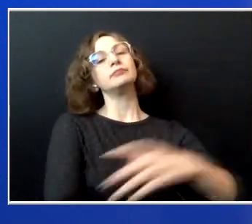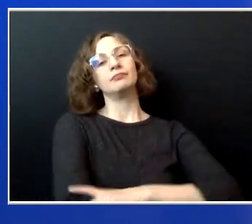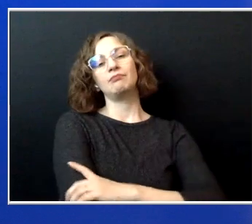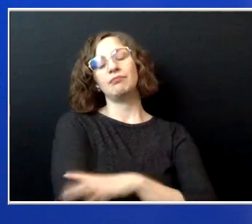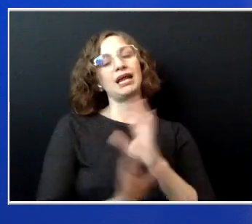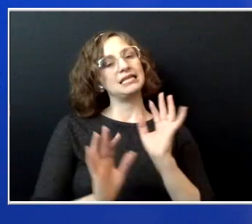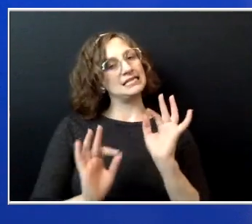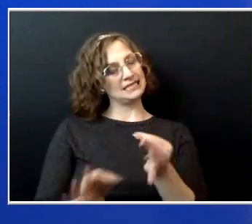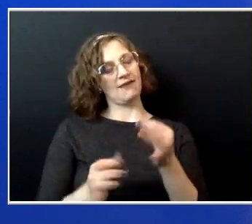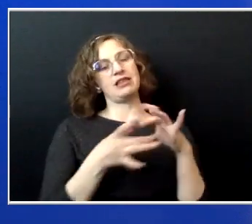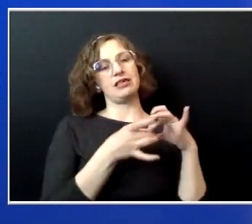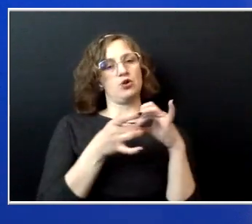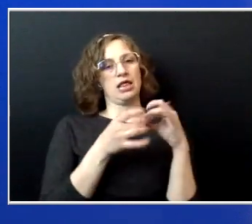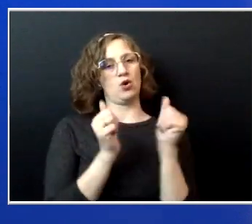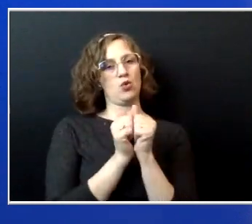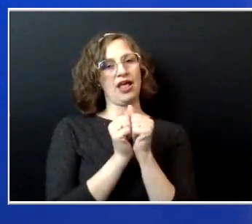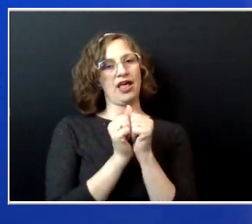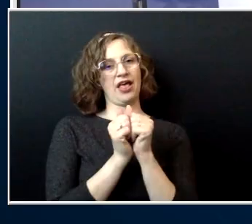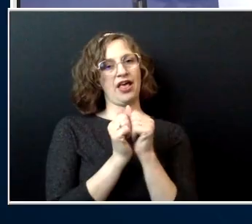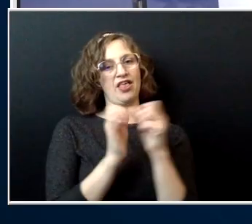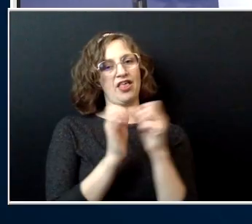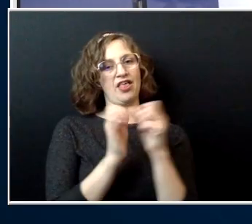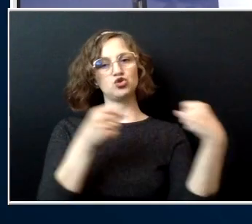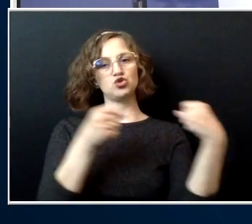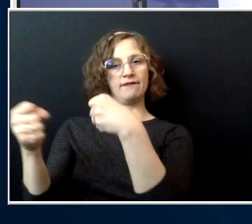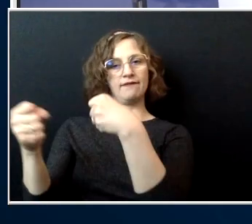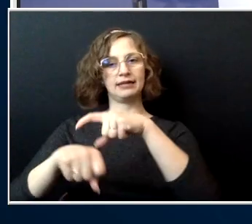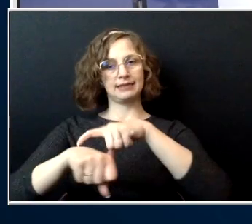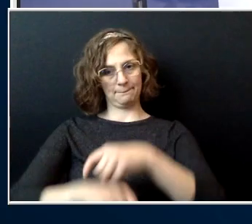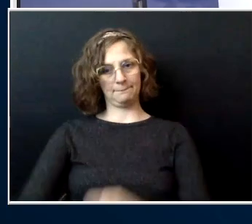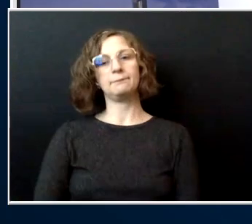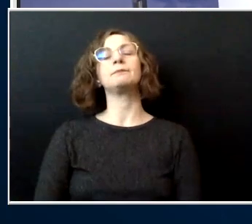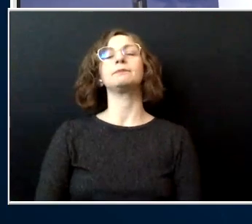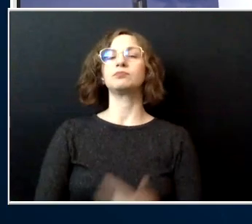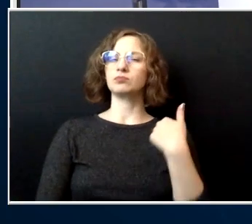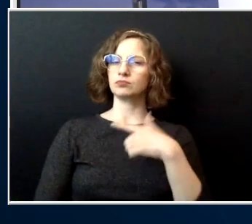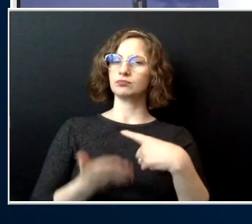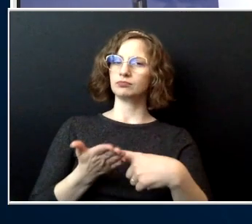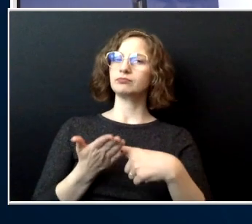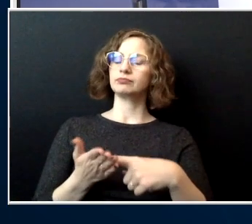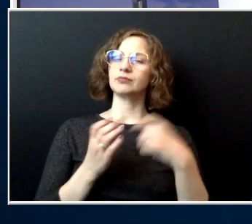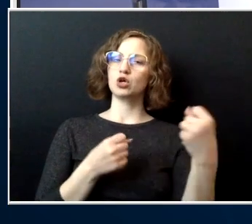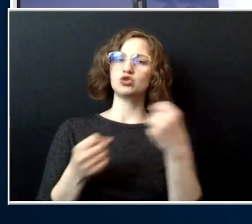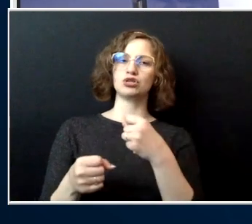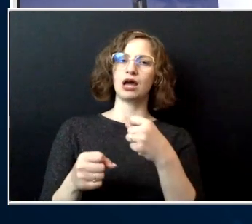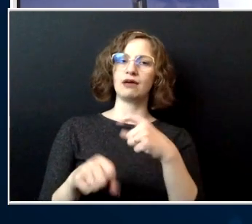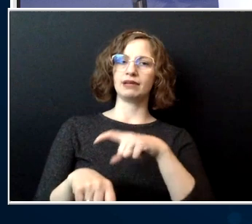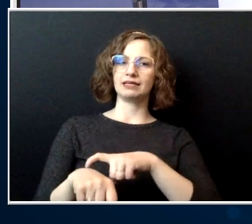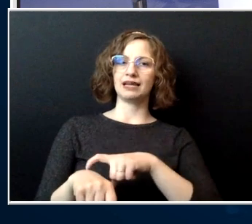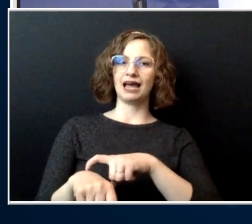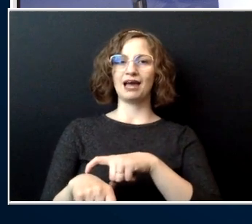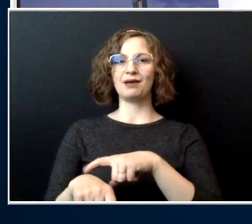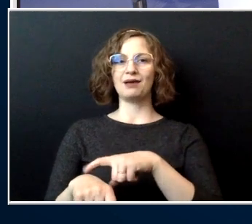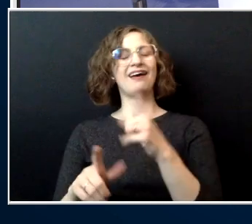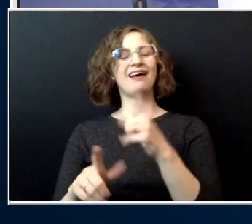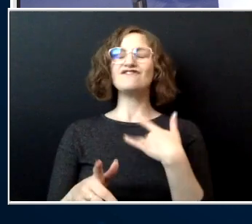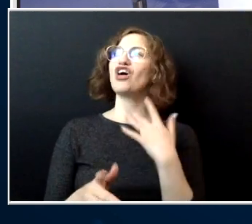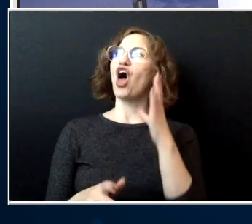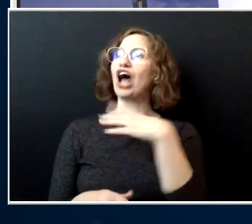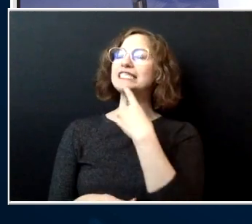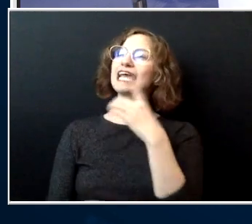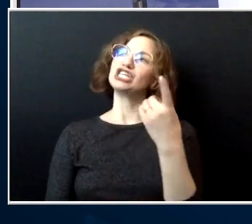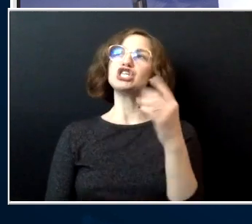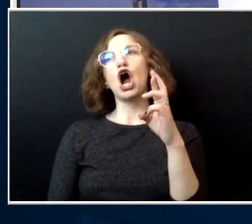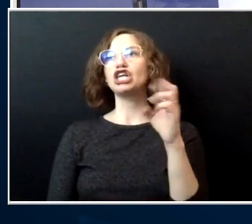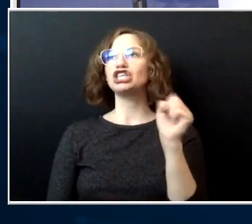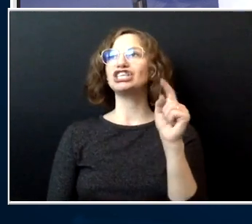driving time to the morbidities. We talked about driving time, but you made a great point here, Dr. Stites. It feels so funny to say that. But don't we call each